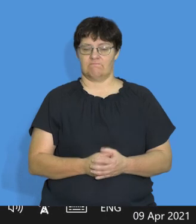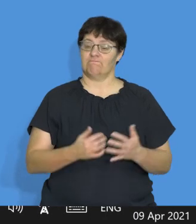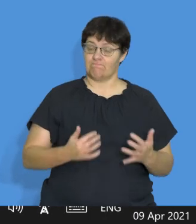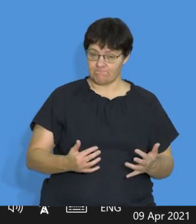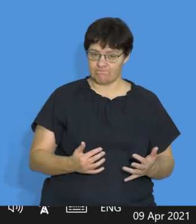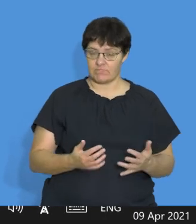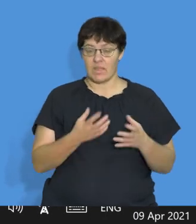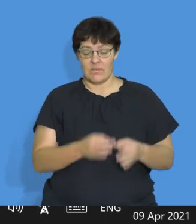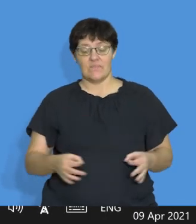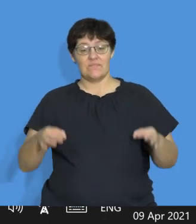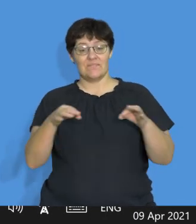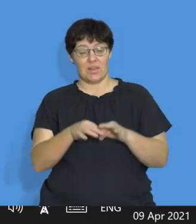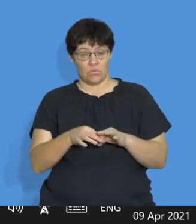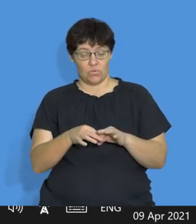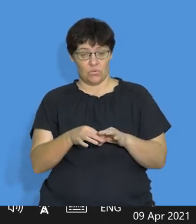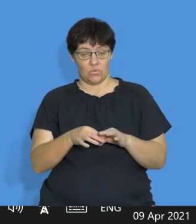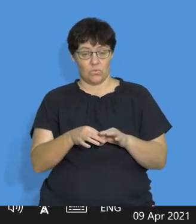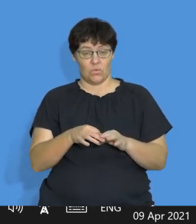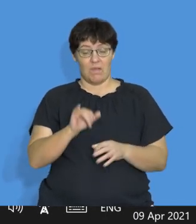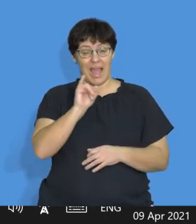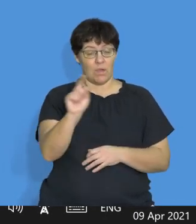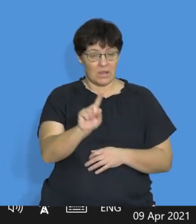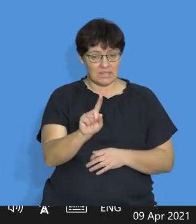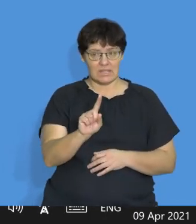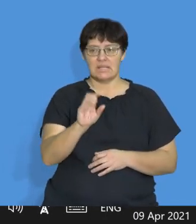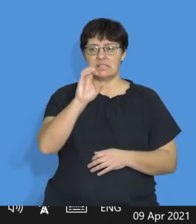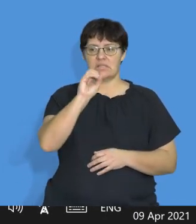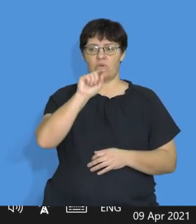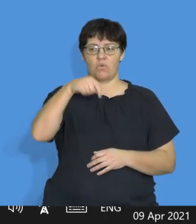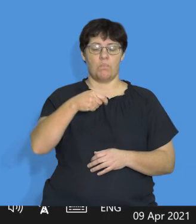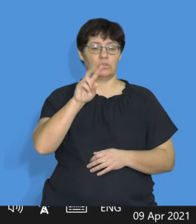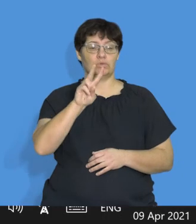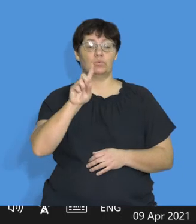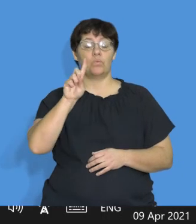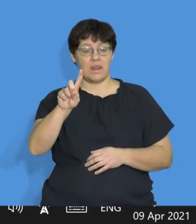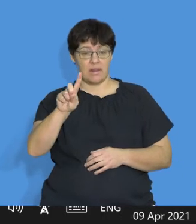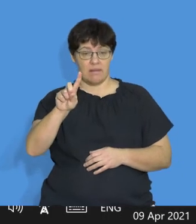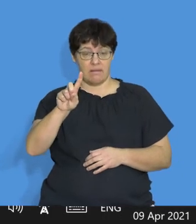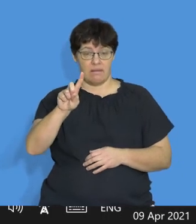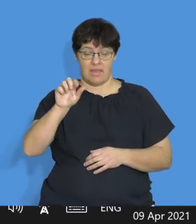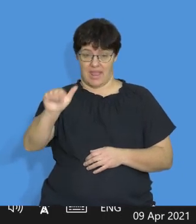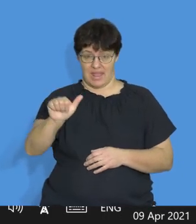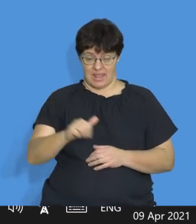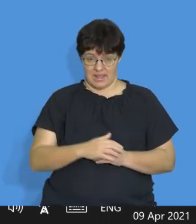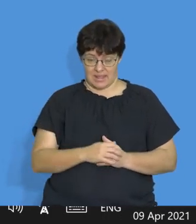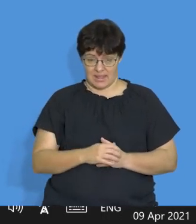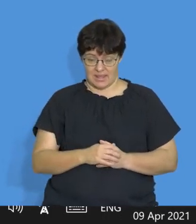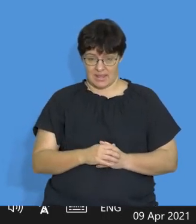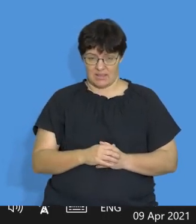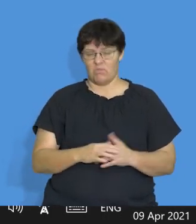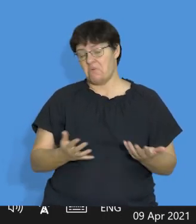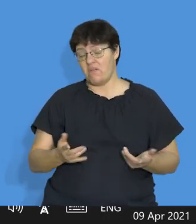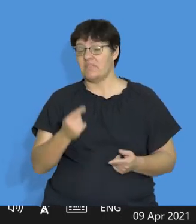the value of current is 0.21 amperes. It should be to 2 decimal places unless